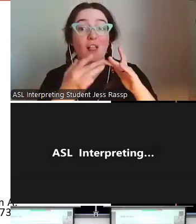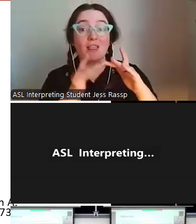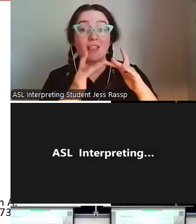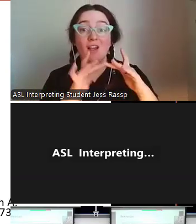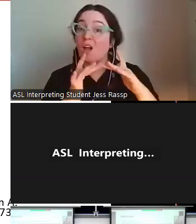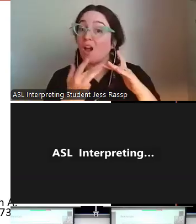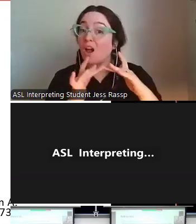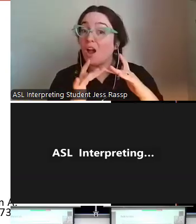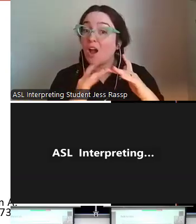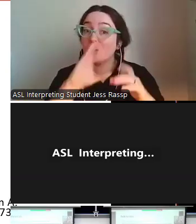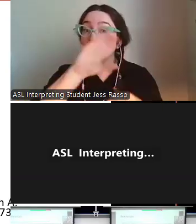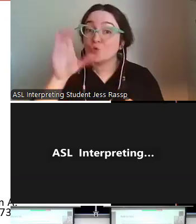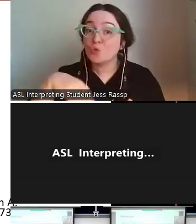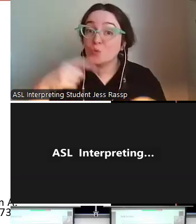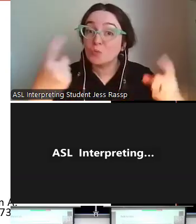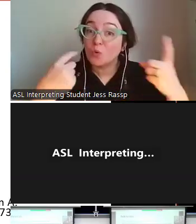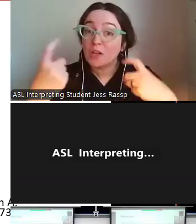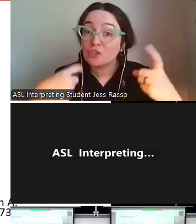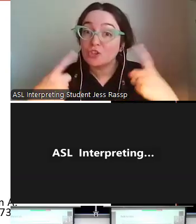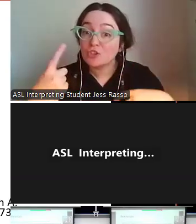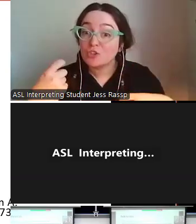are zooming in? Nope.